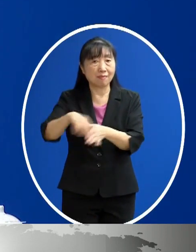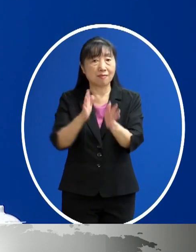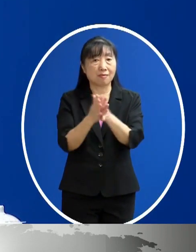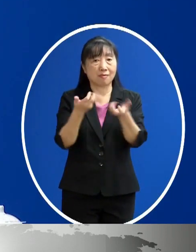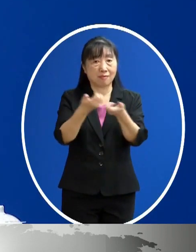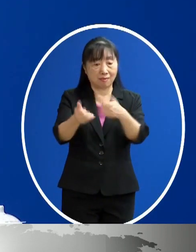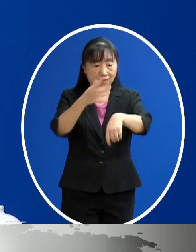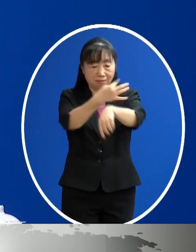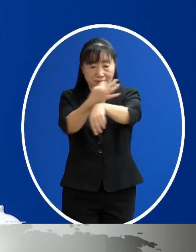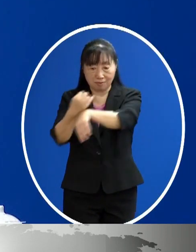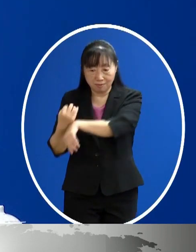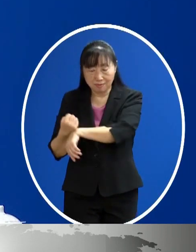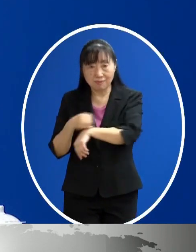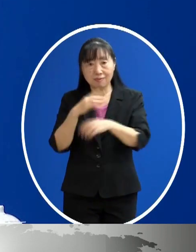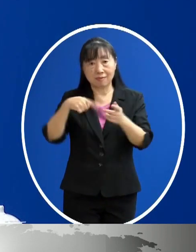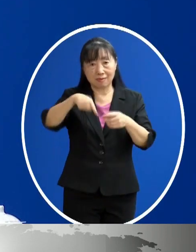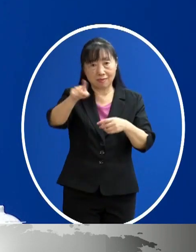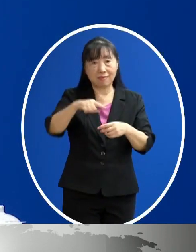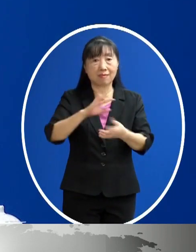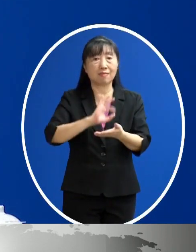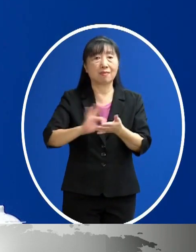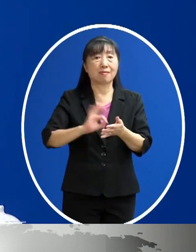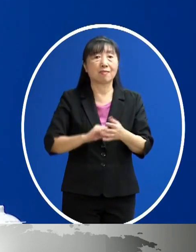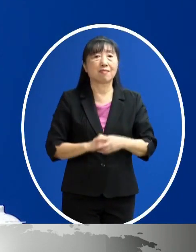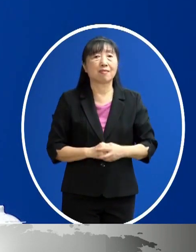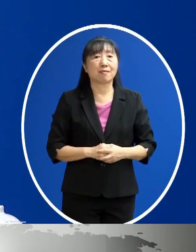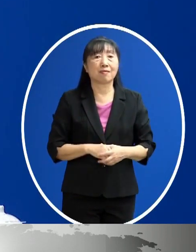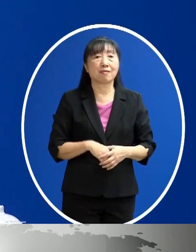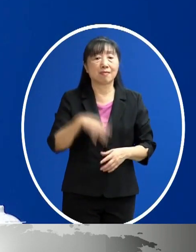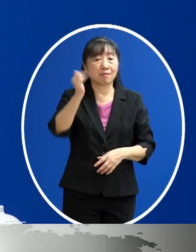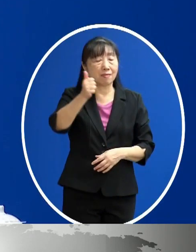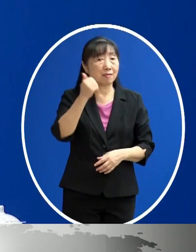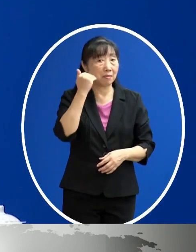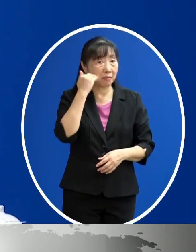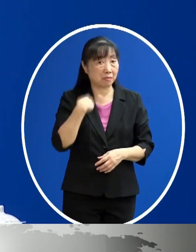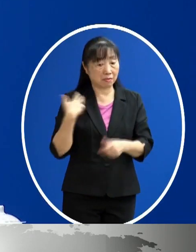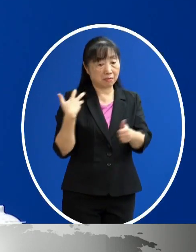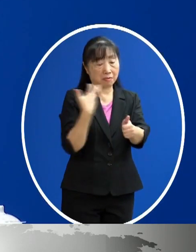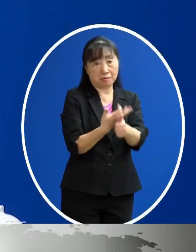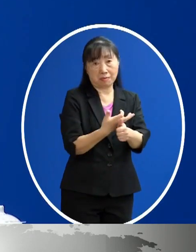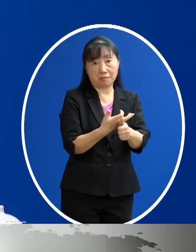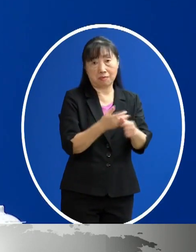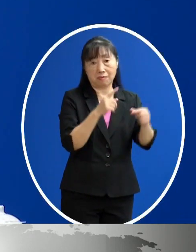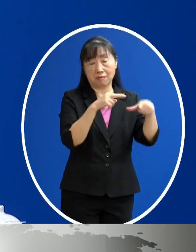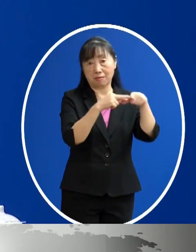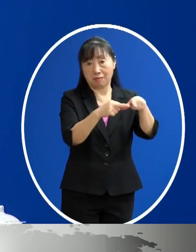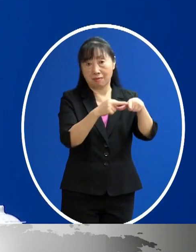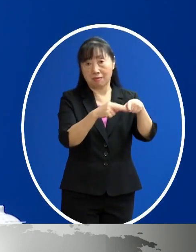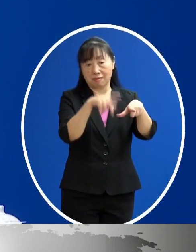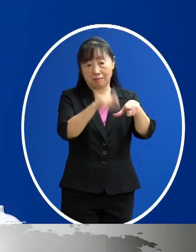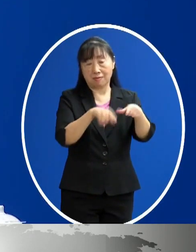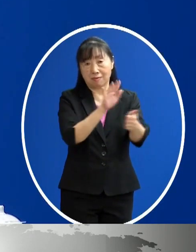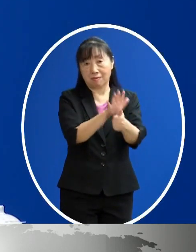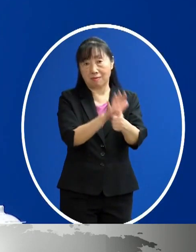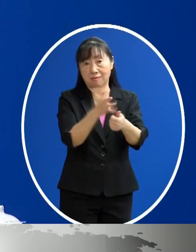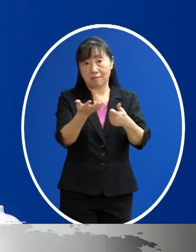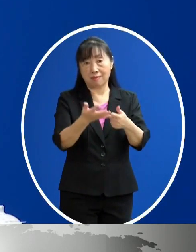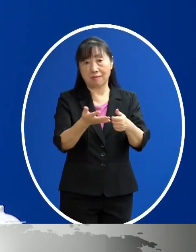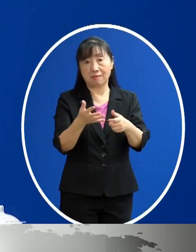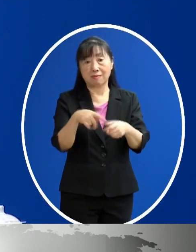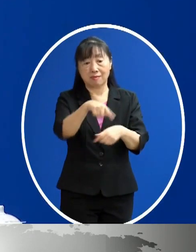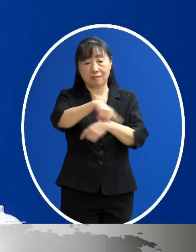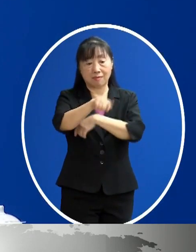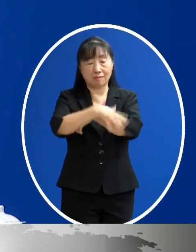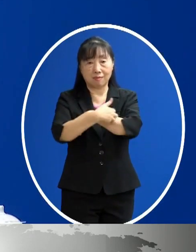be reserved for different groups at different times. The second measure concerns employers who outsource dormitory arrangements to brokerage firms.